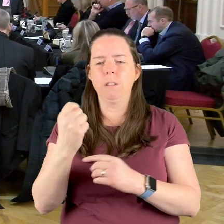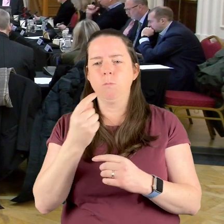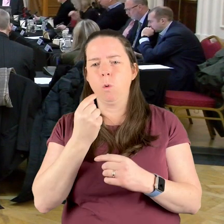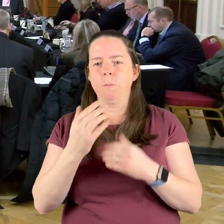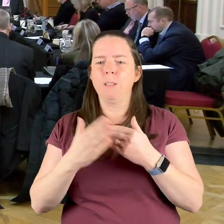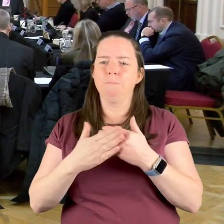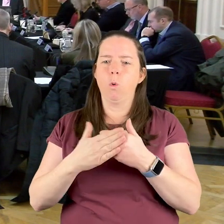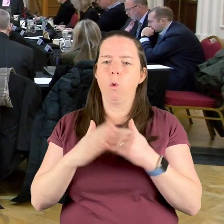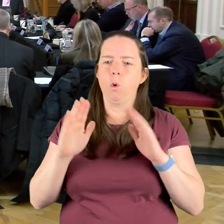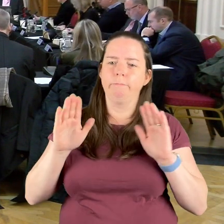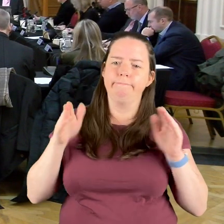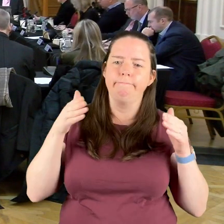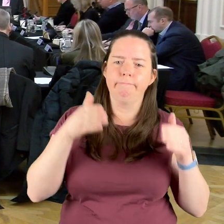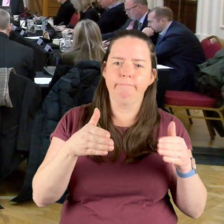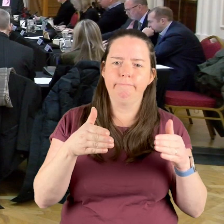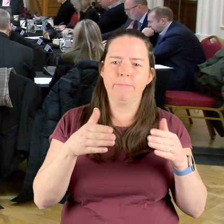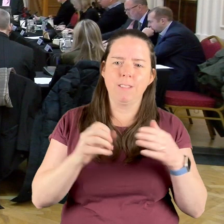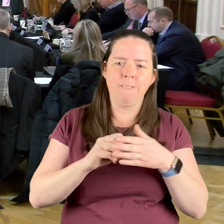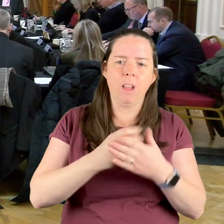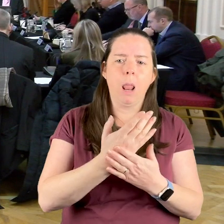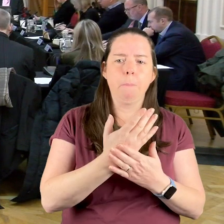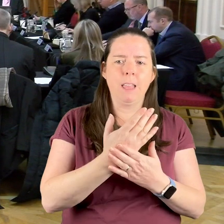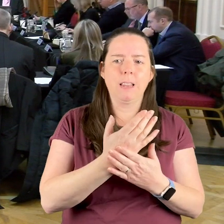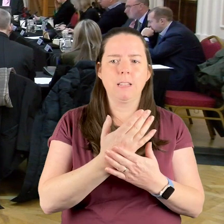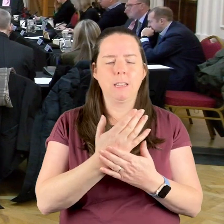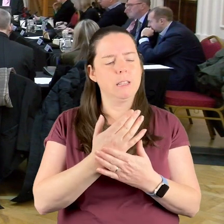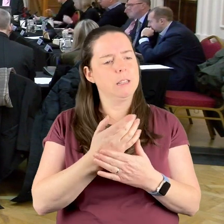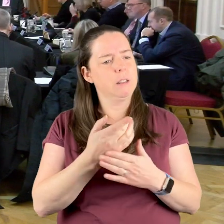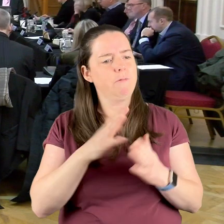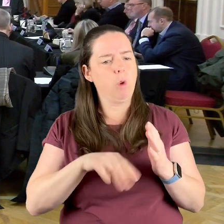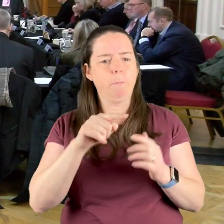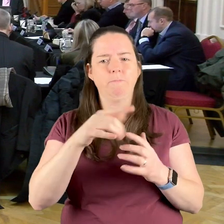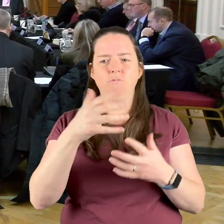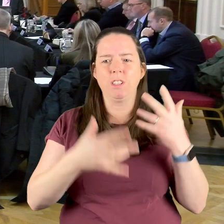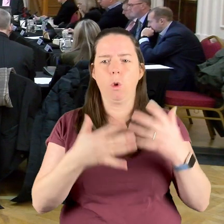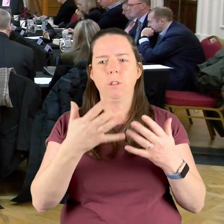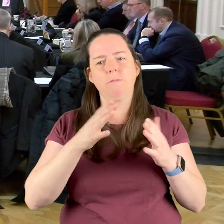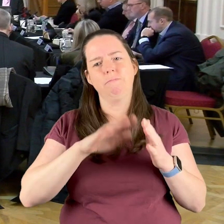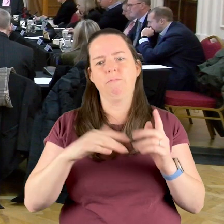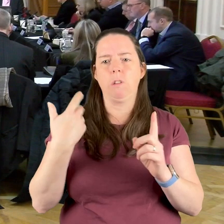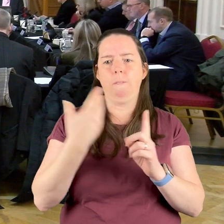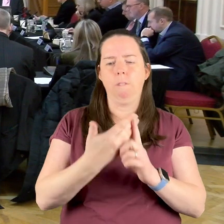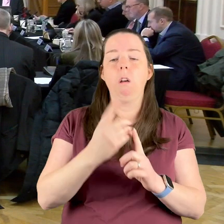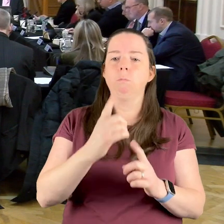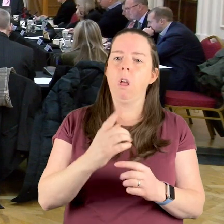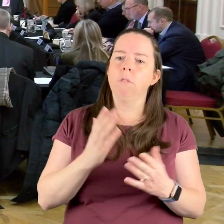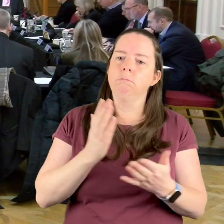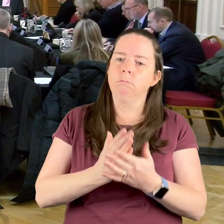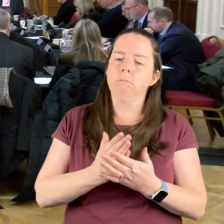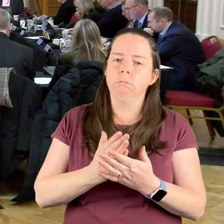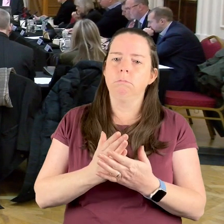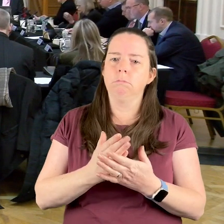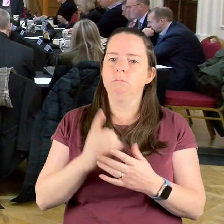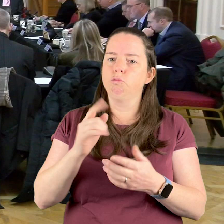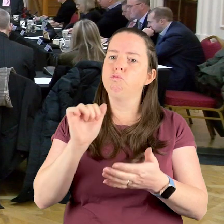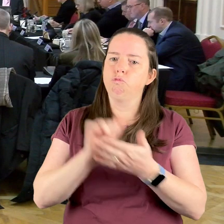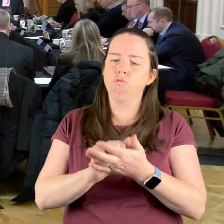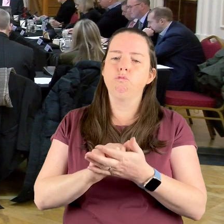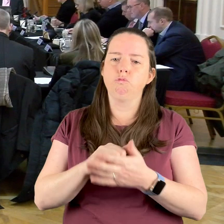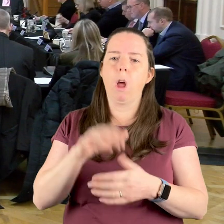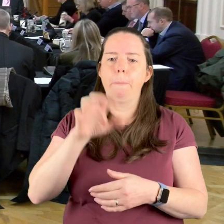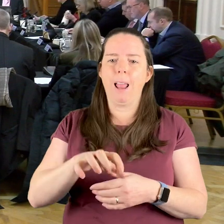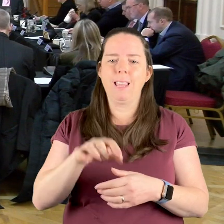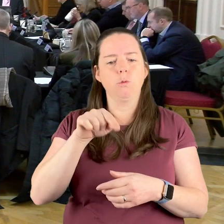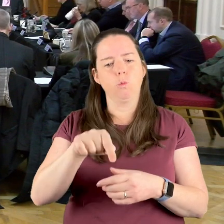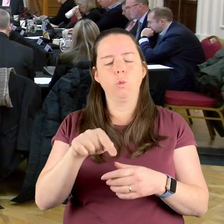and achieving, but probably more tends to towards developing from what we from some of the report results we've got so far.